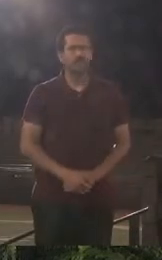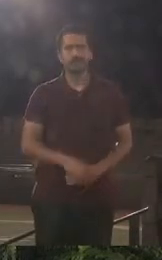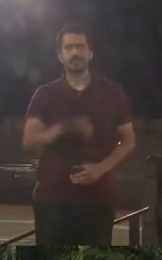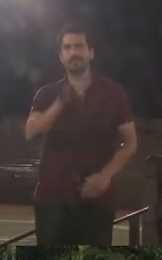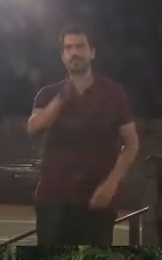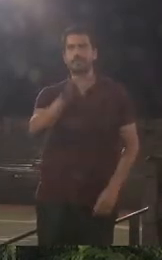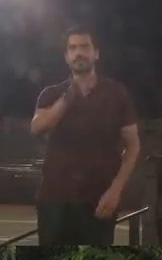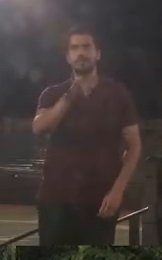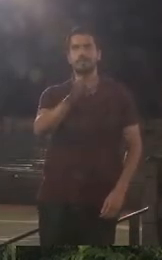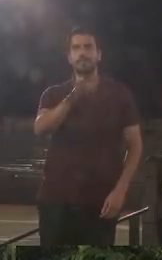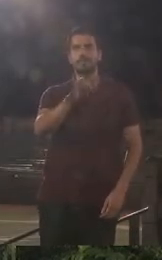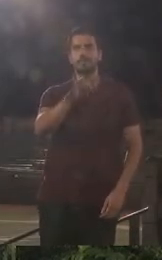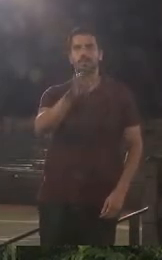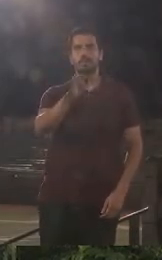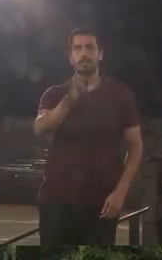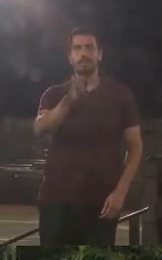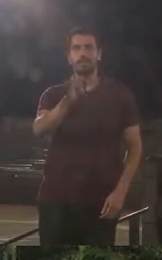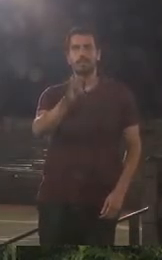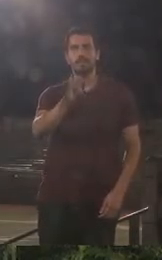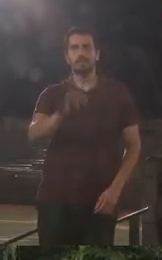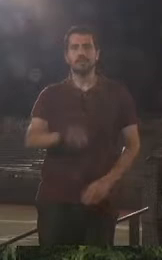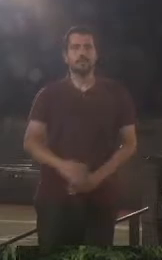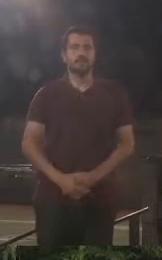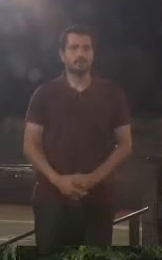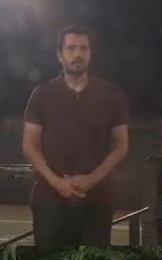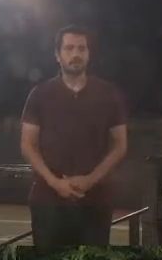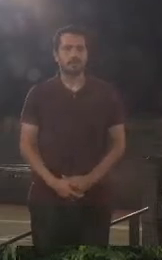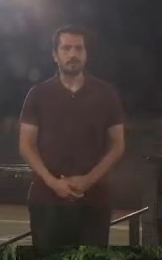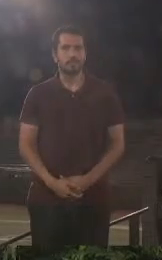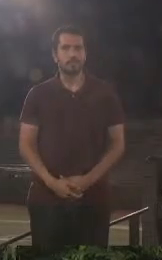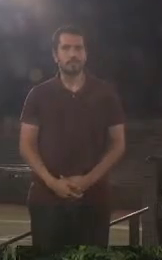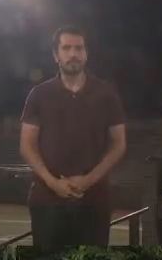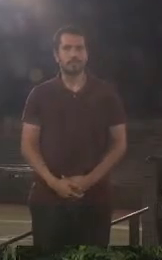Justin Daniel Devilbis.